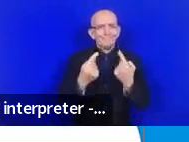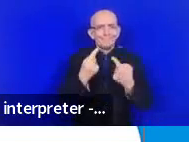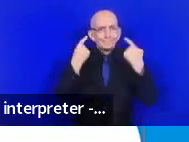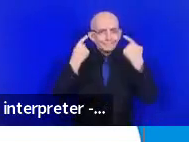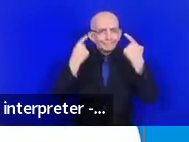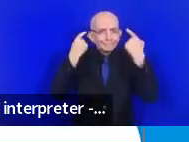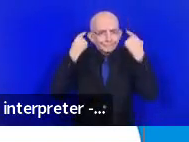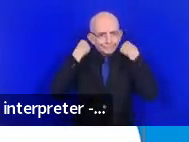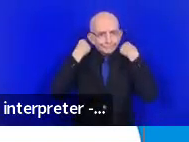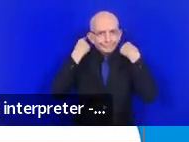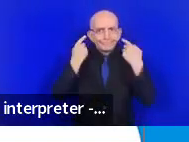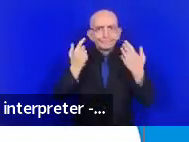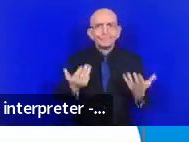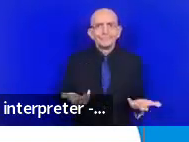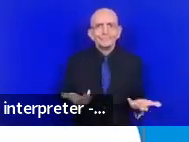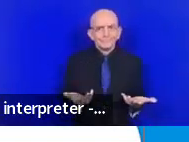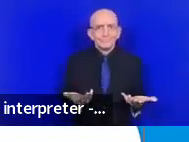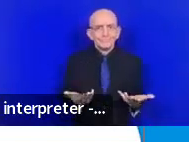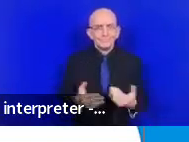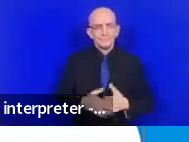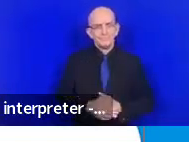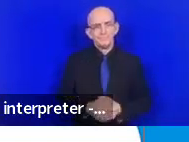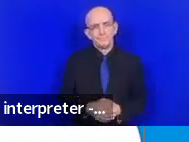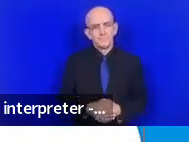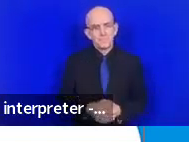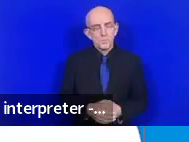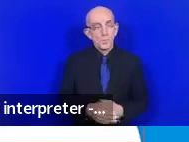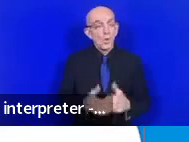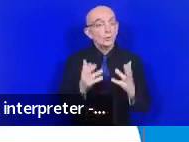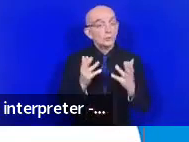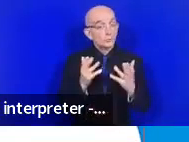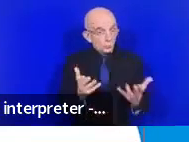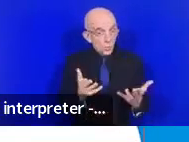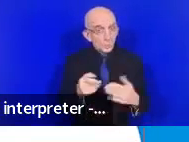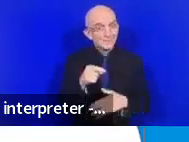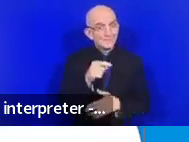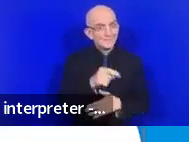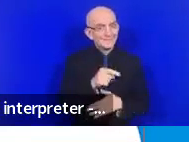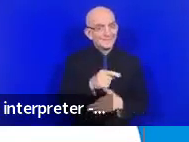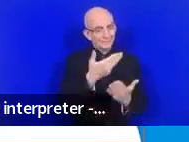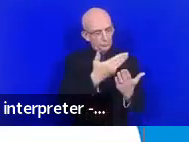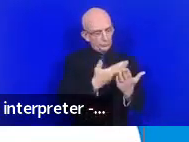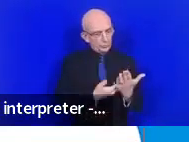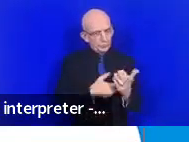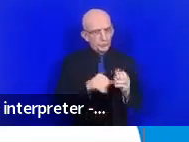Now, when was the document launched? The document was launched in